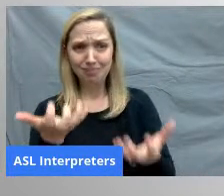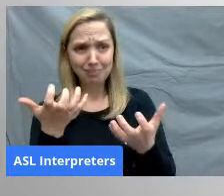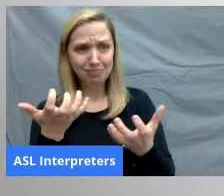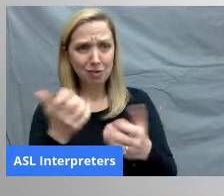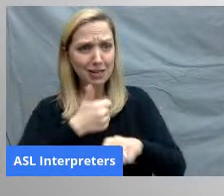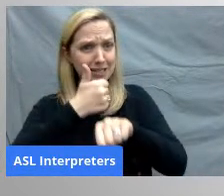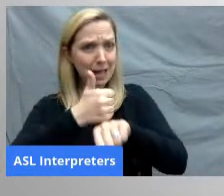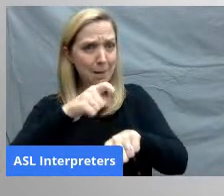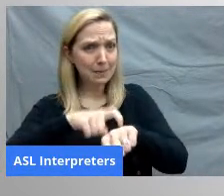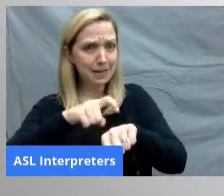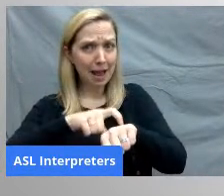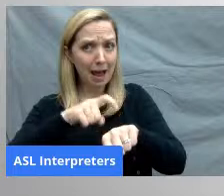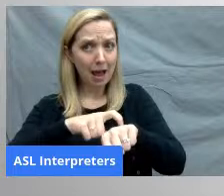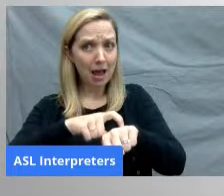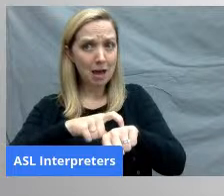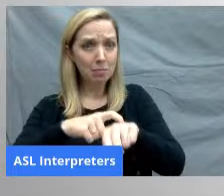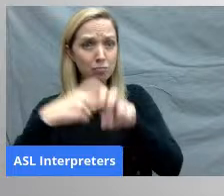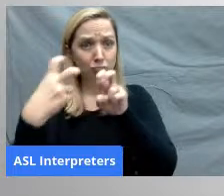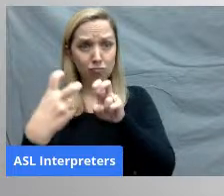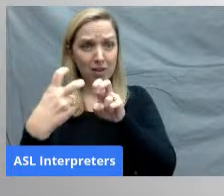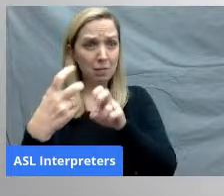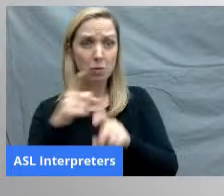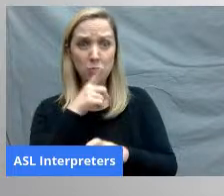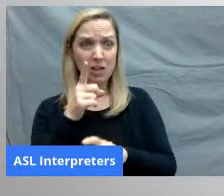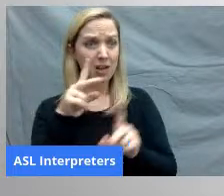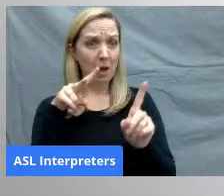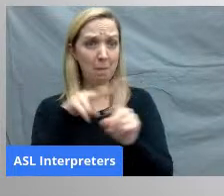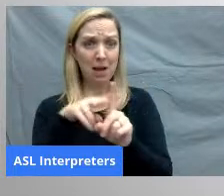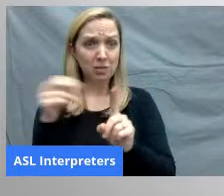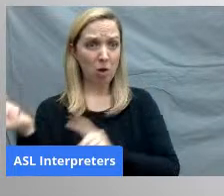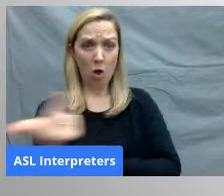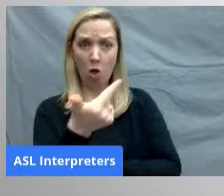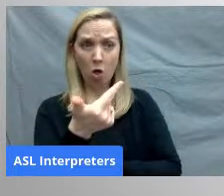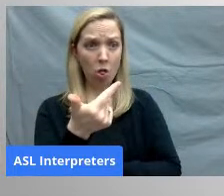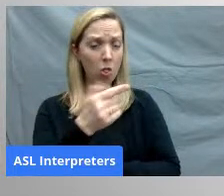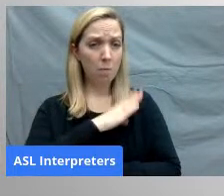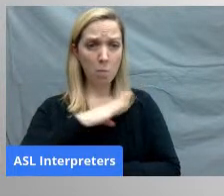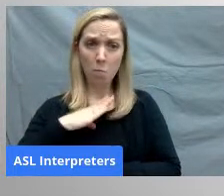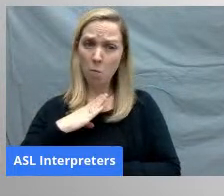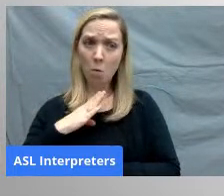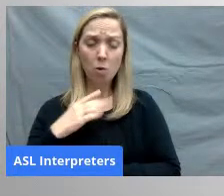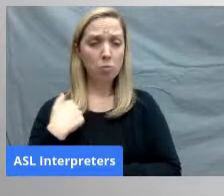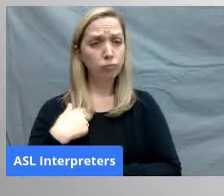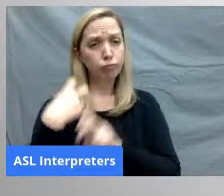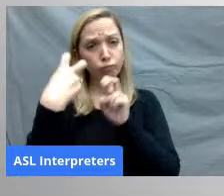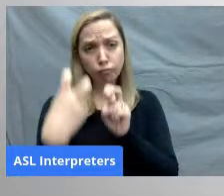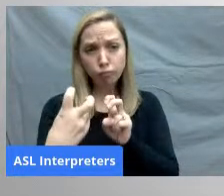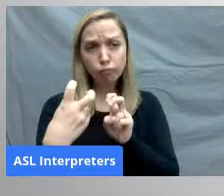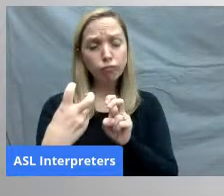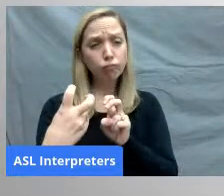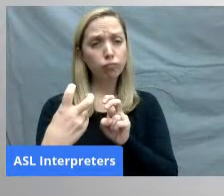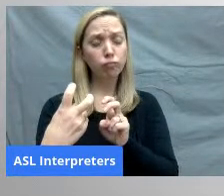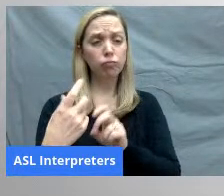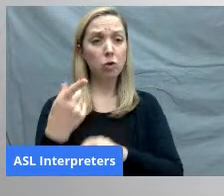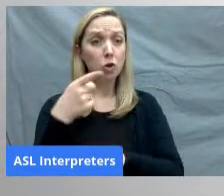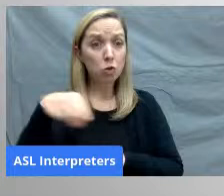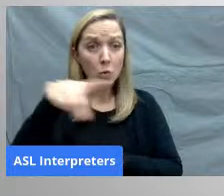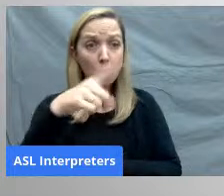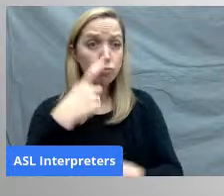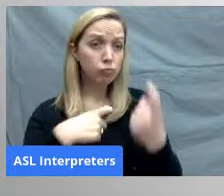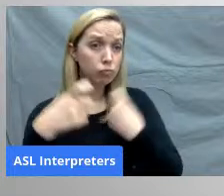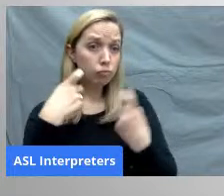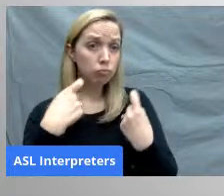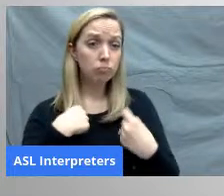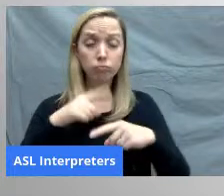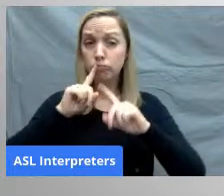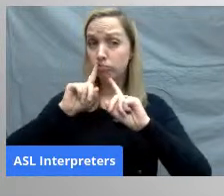time. It goes for anybody on this call. You know, we can sit down and have a question and answer